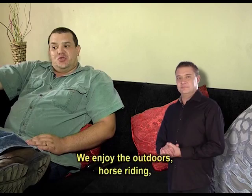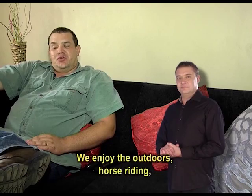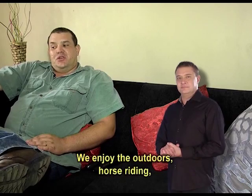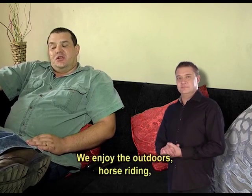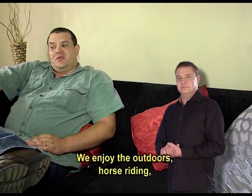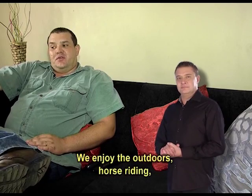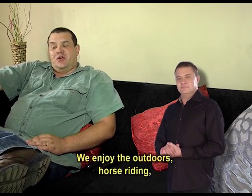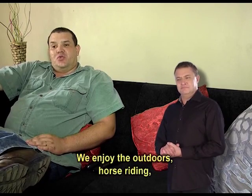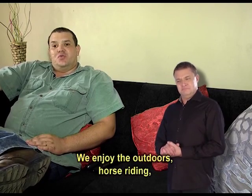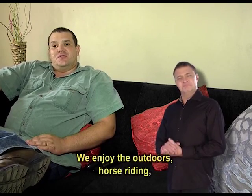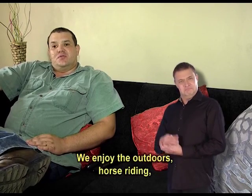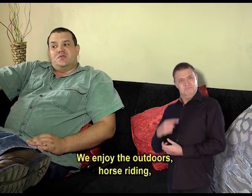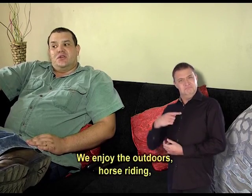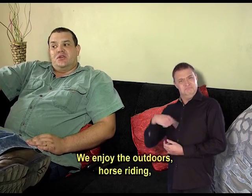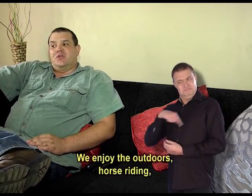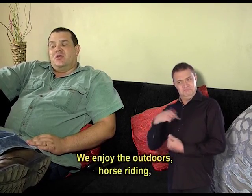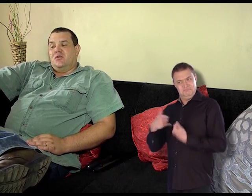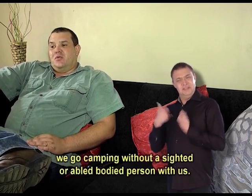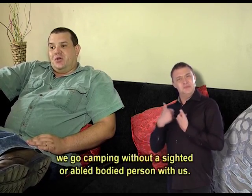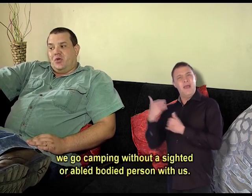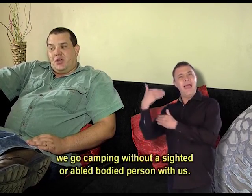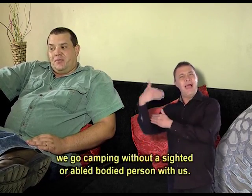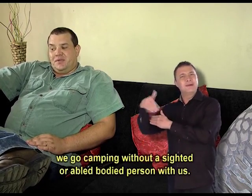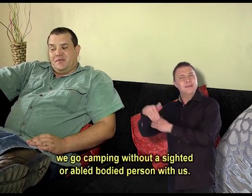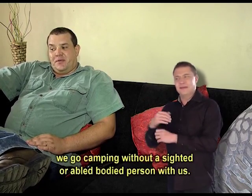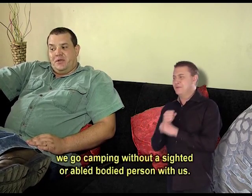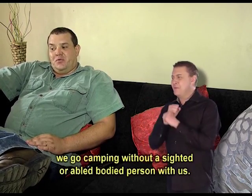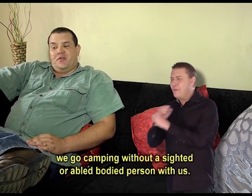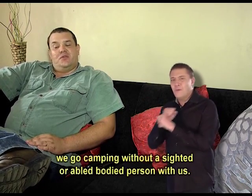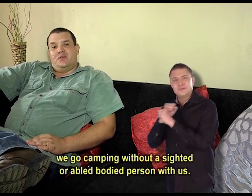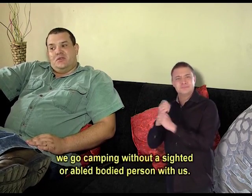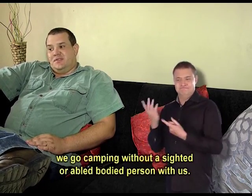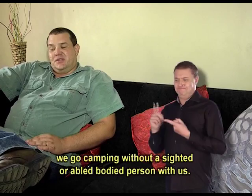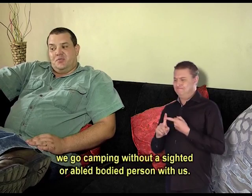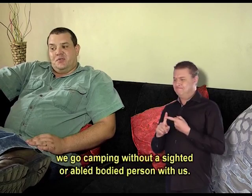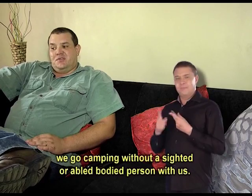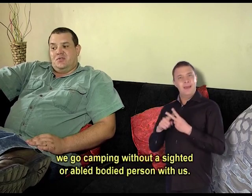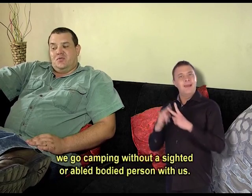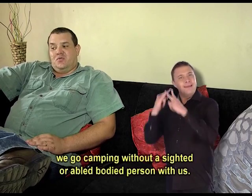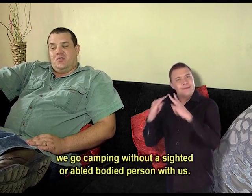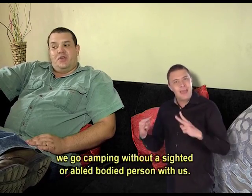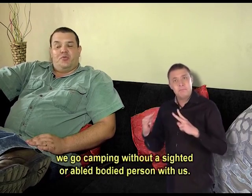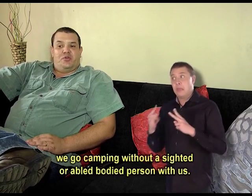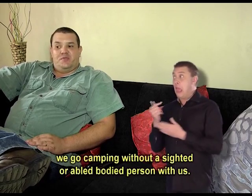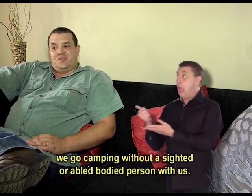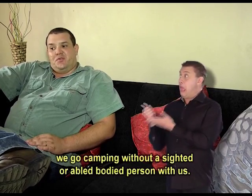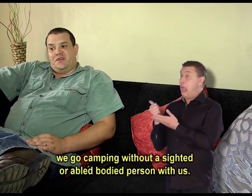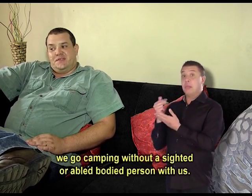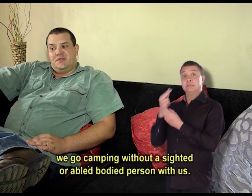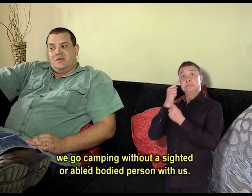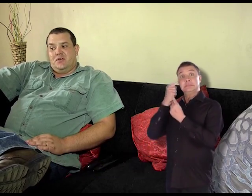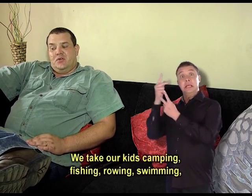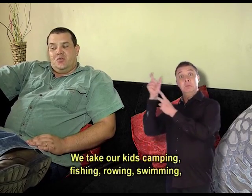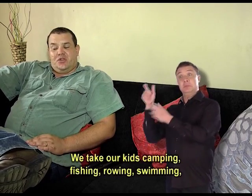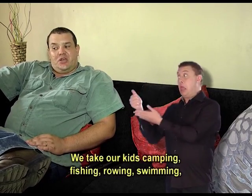We enjoy the outdoors, horse riding. We go camping as a family without a sighted person or able-bodied person with